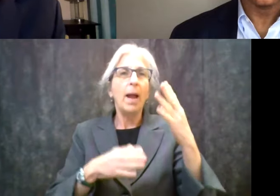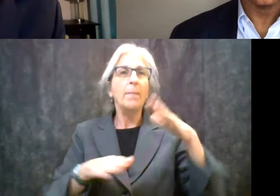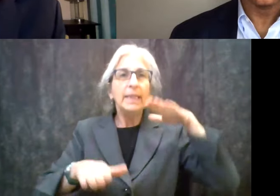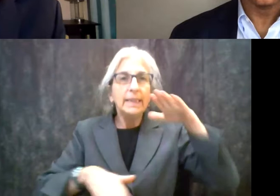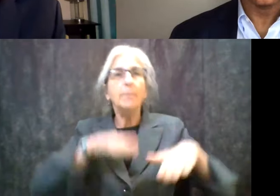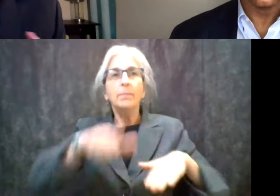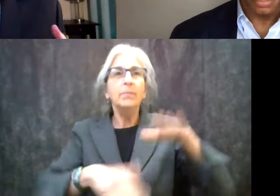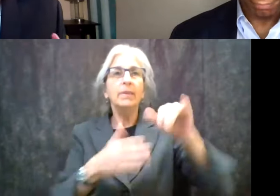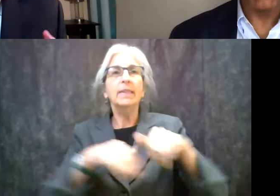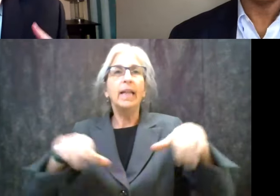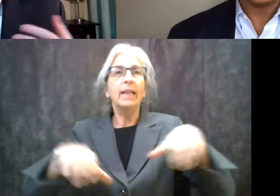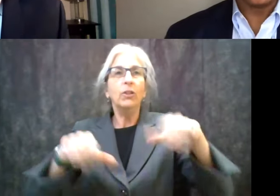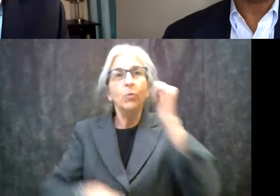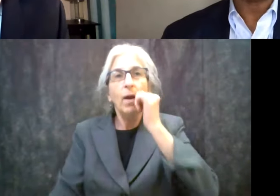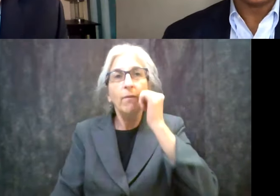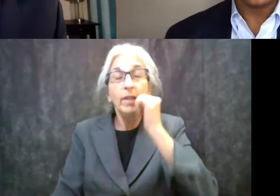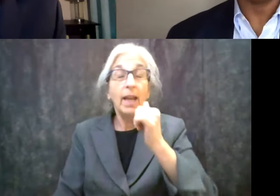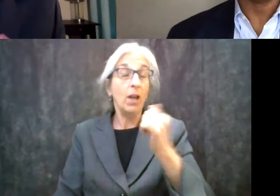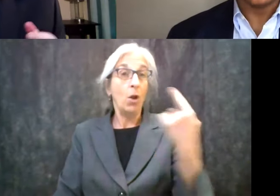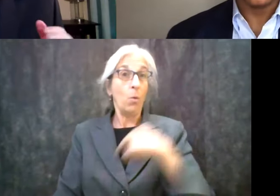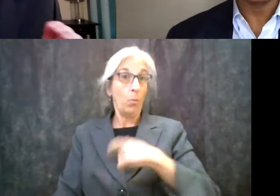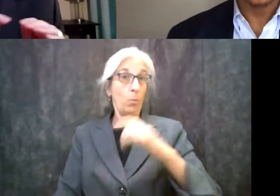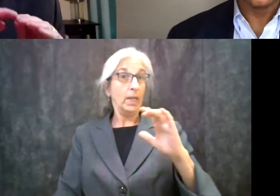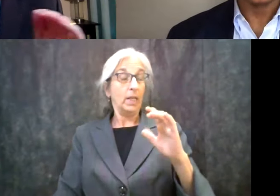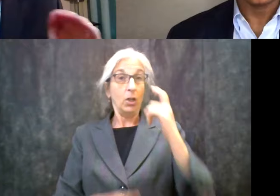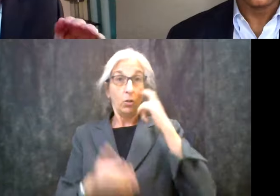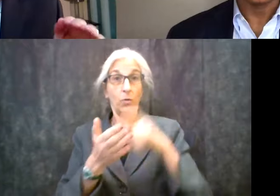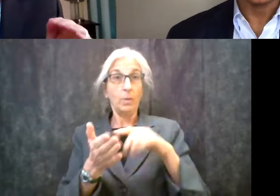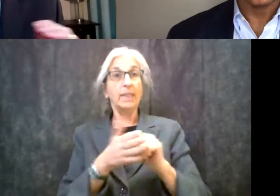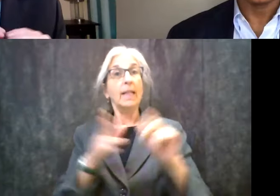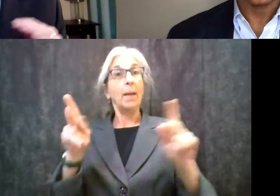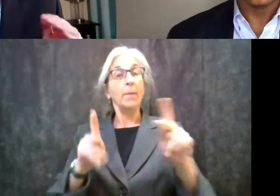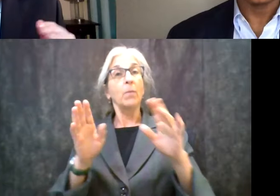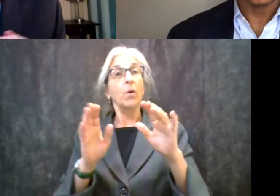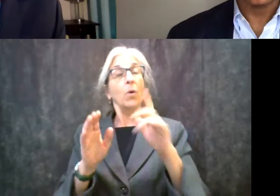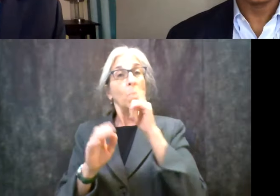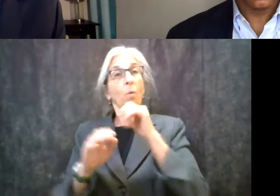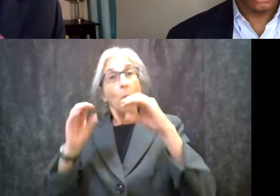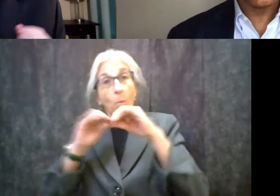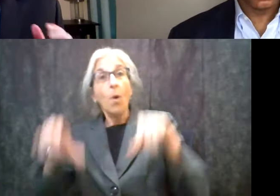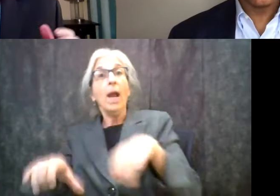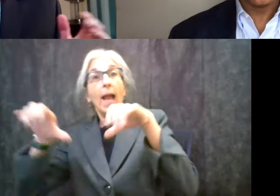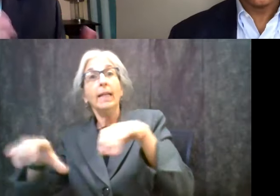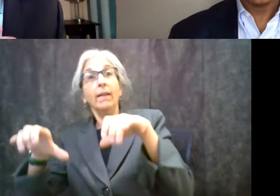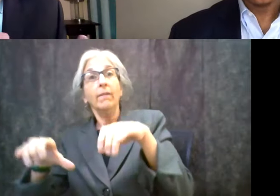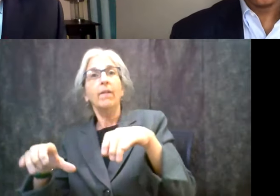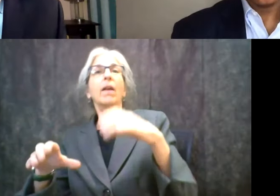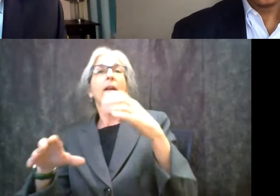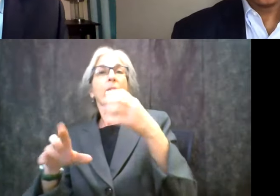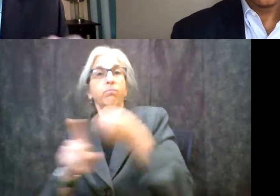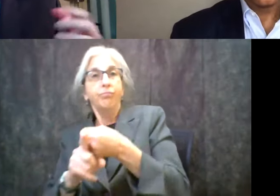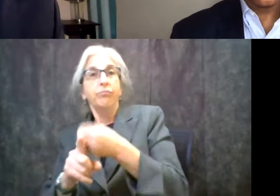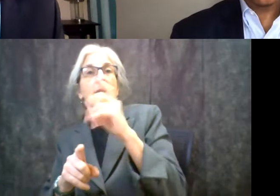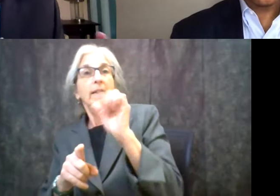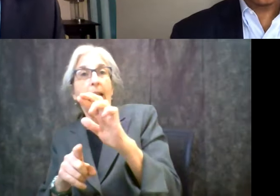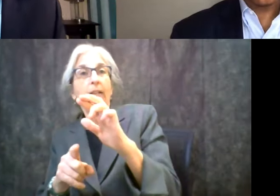to get less cancer than people who are less active. And we don't know that there's a threshold. We think the more you do, the better. So 4,000 steps